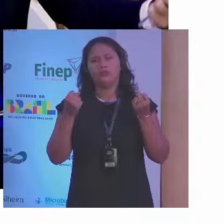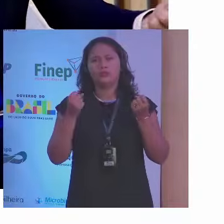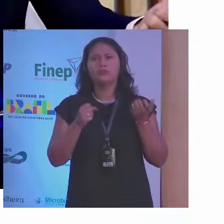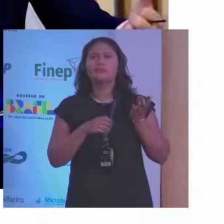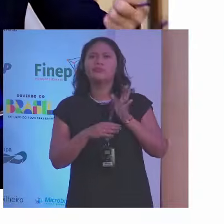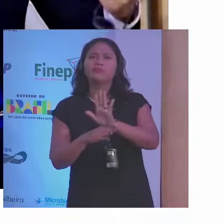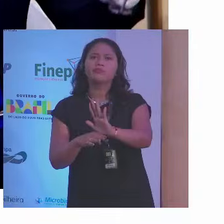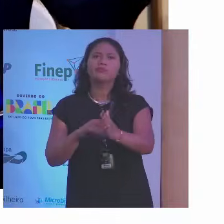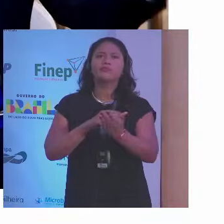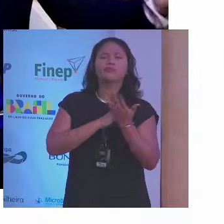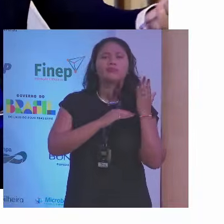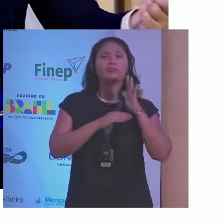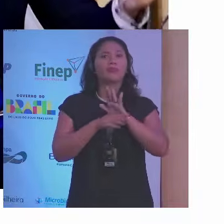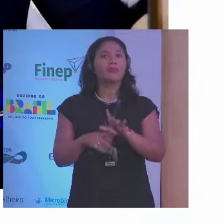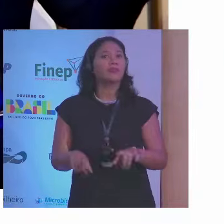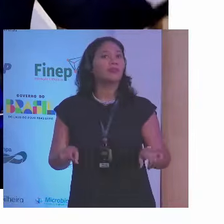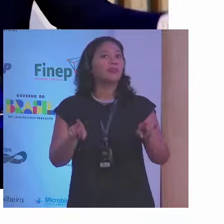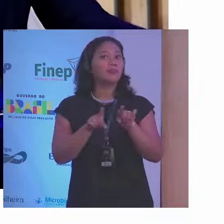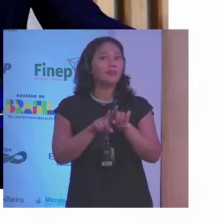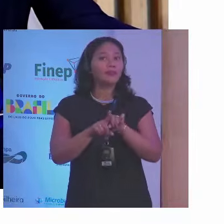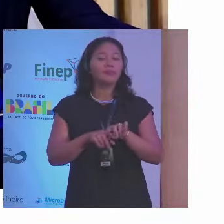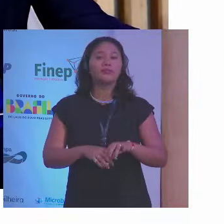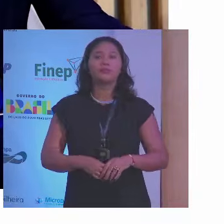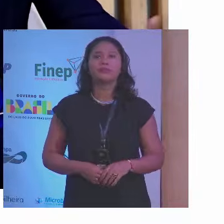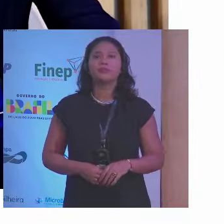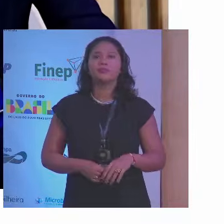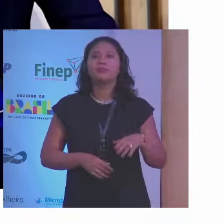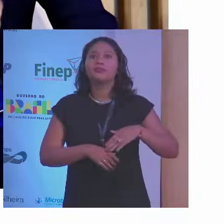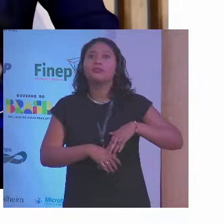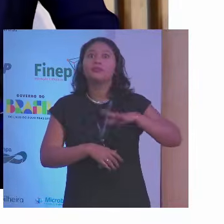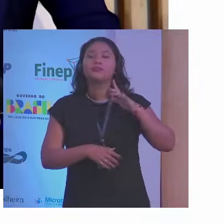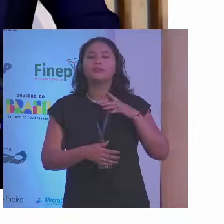more observations, more satellite, more research.